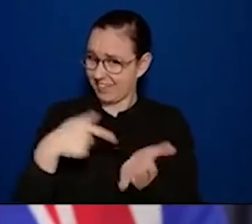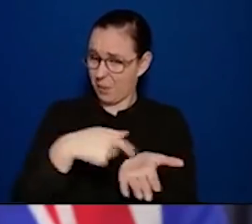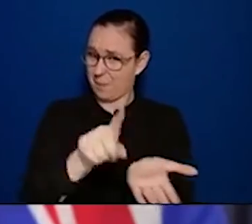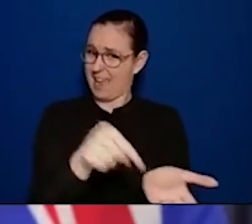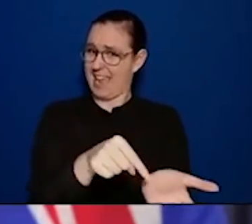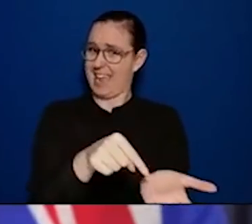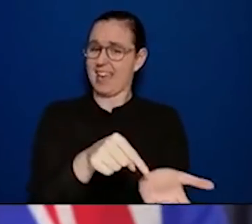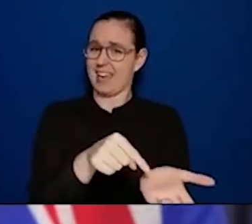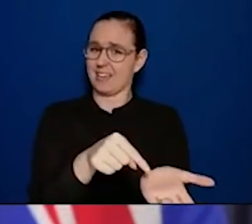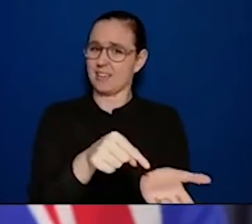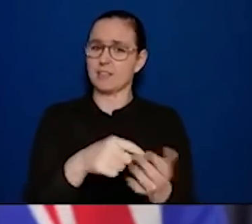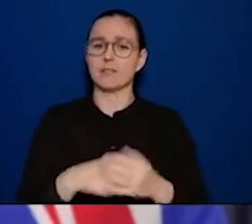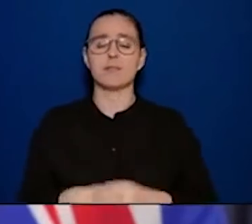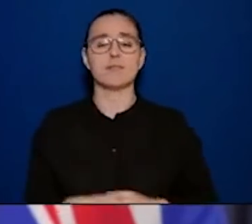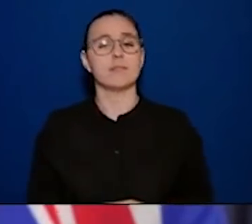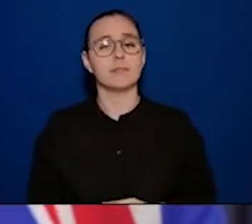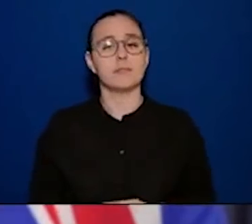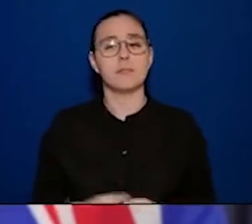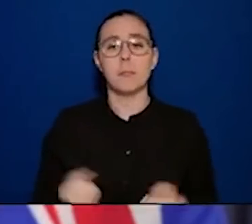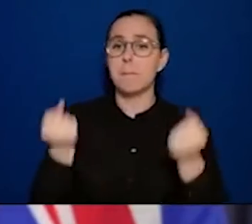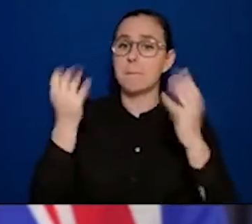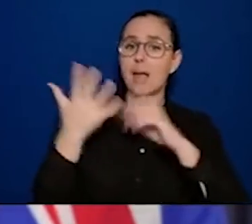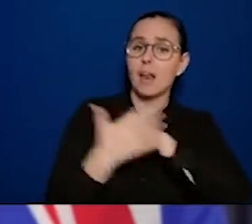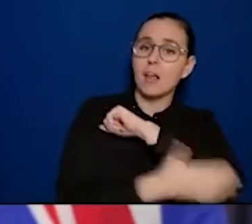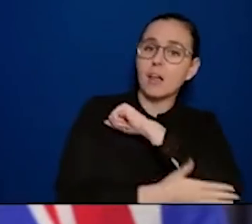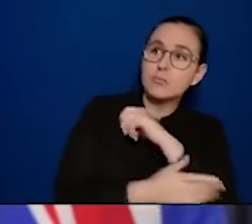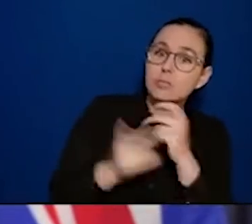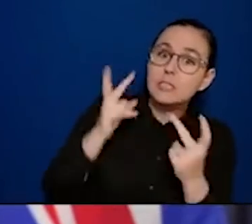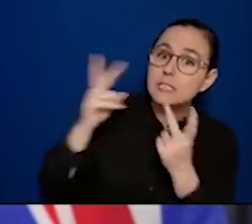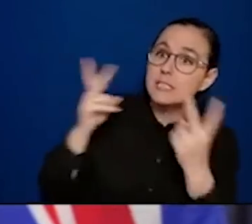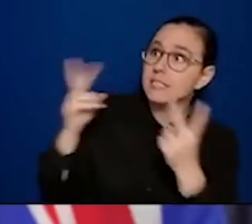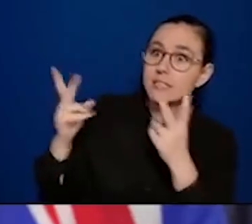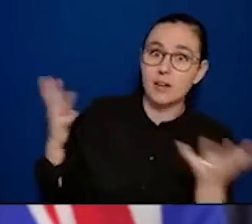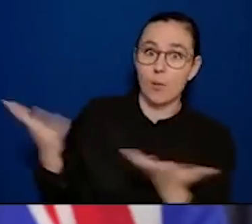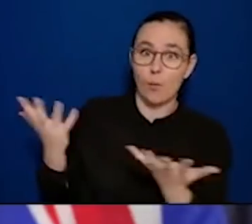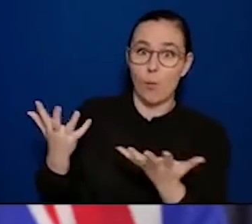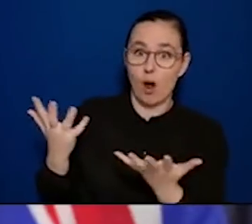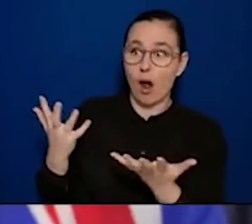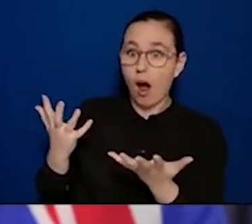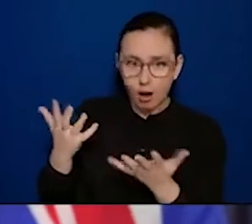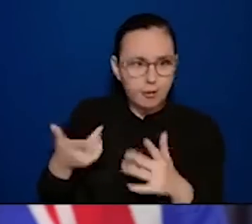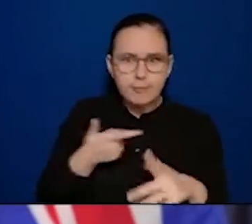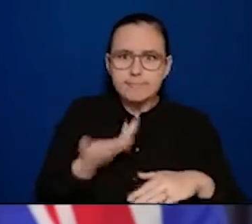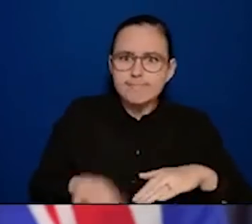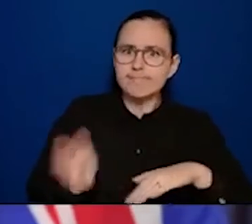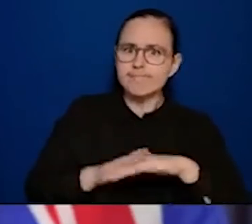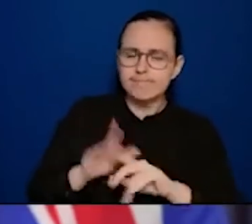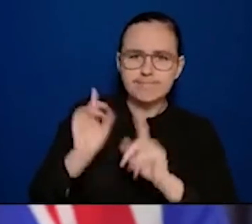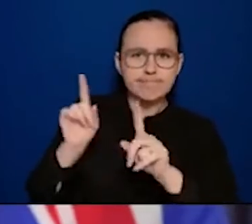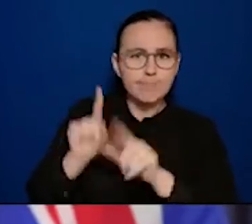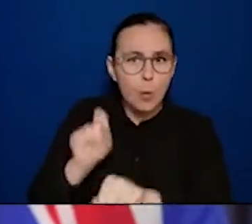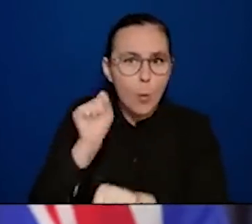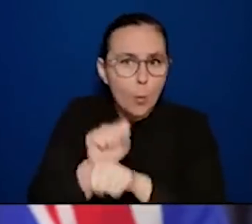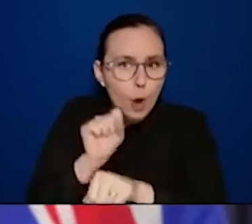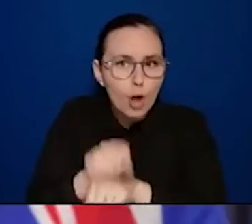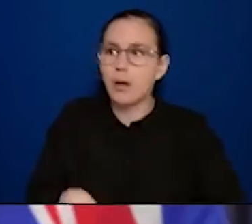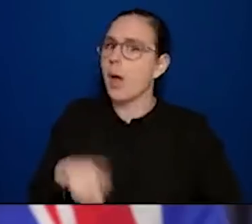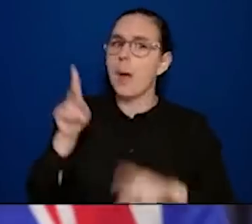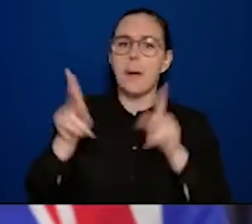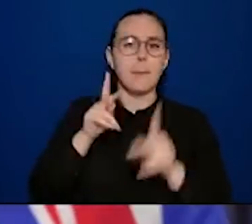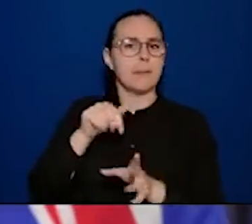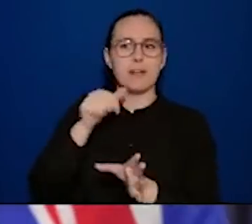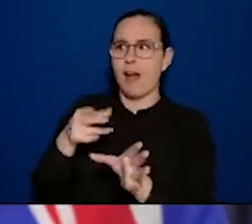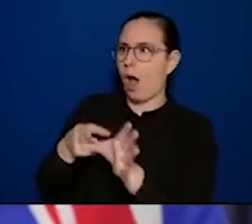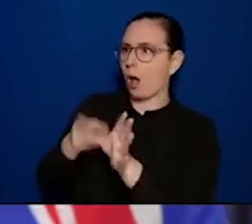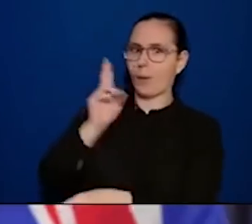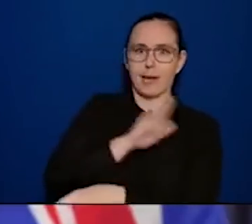sick leave, such as increased productivity, higher retention, and increased labor force participation, especially for